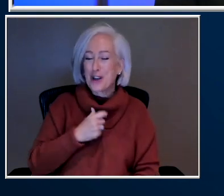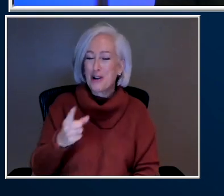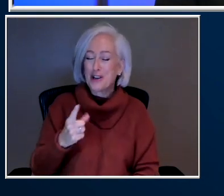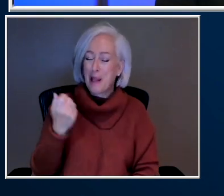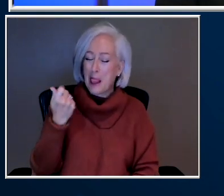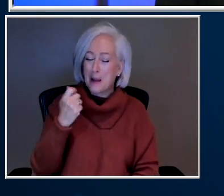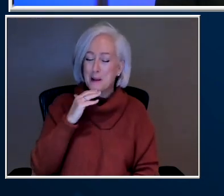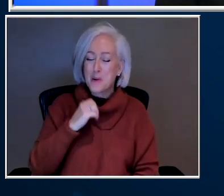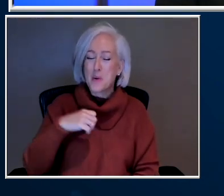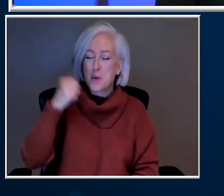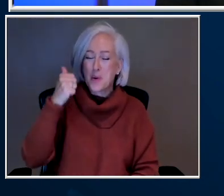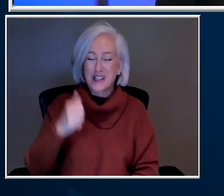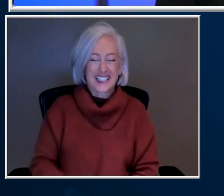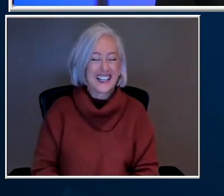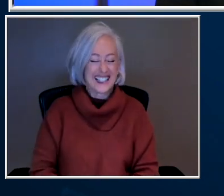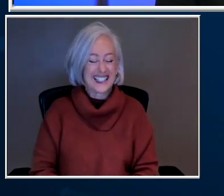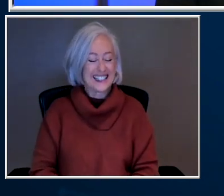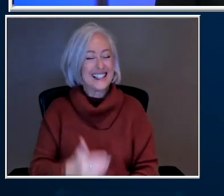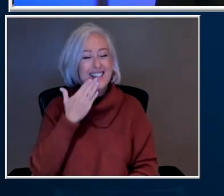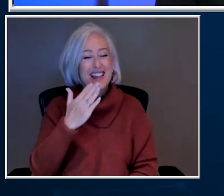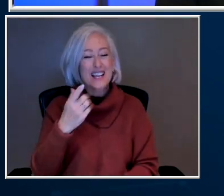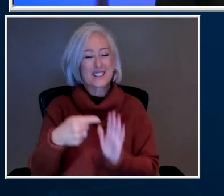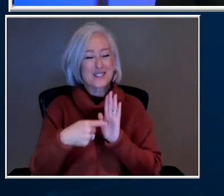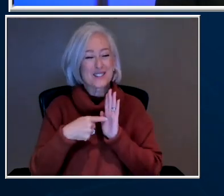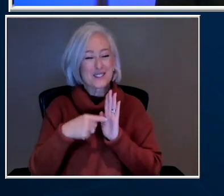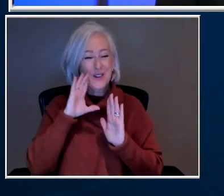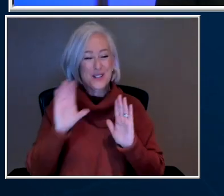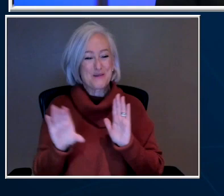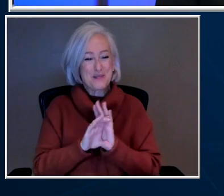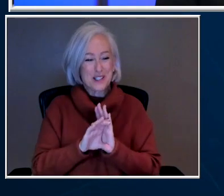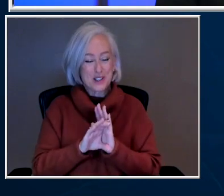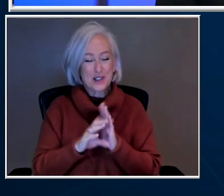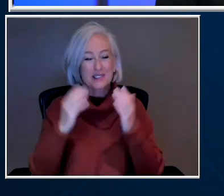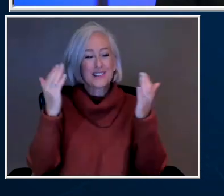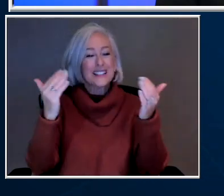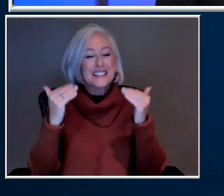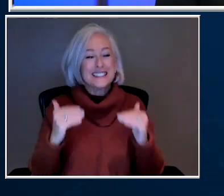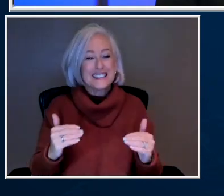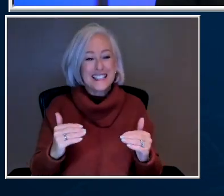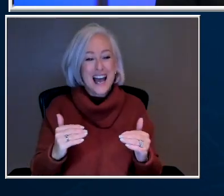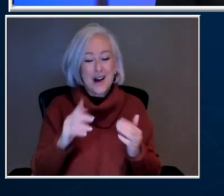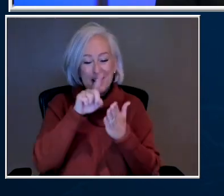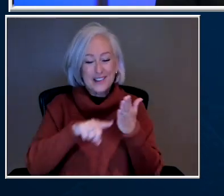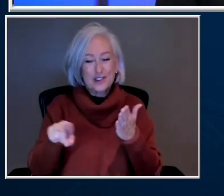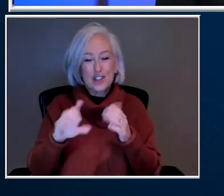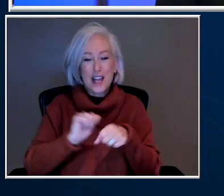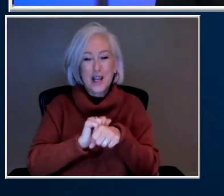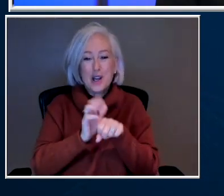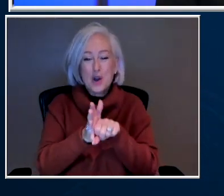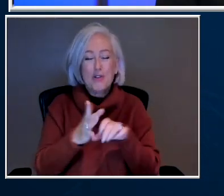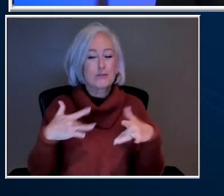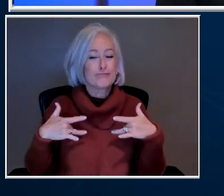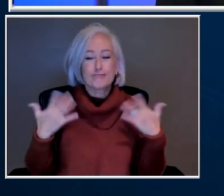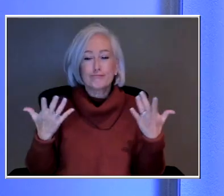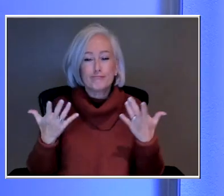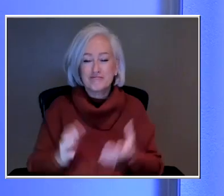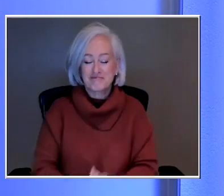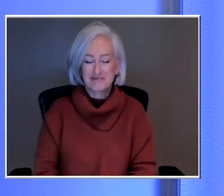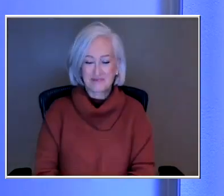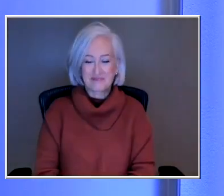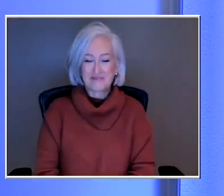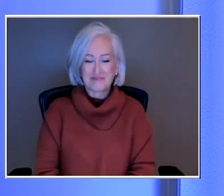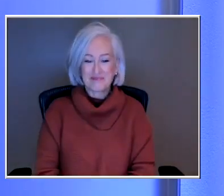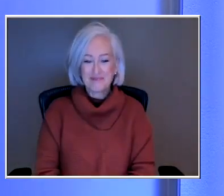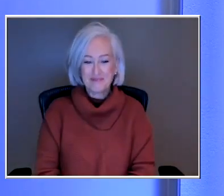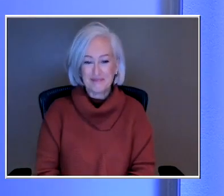you for sharing the photos. And let's get from soccer to let's just get a quick check on COVID. What kind of update you got there? Yeah, 17